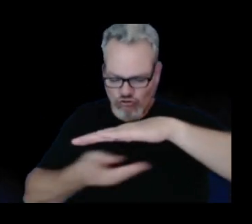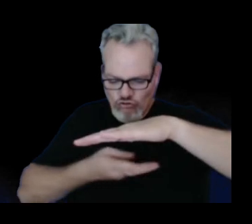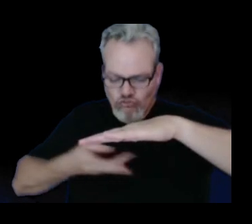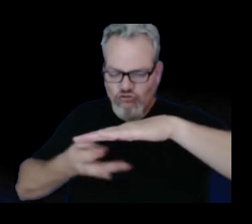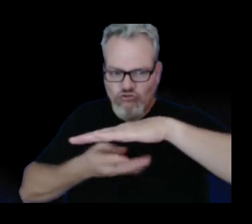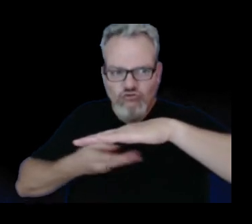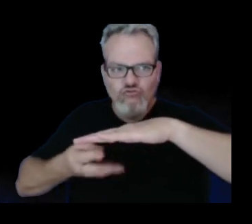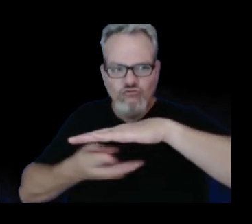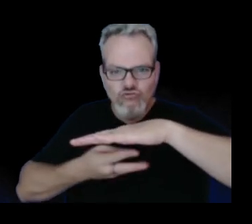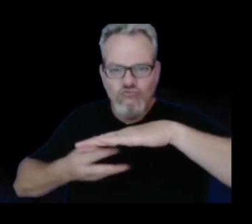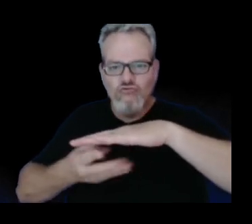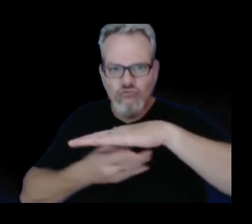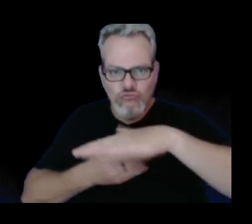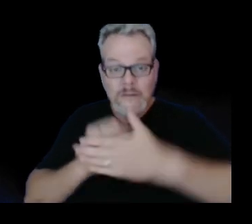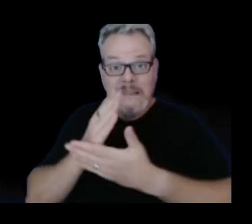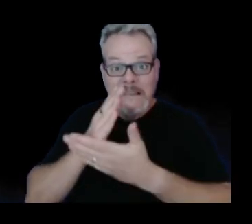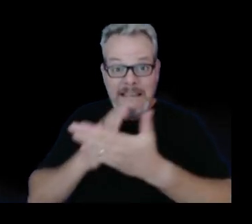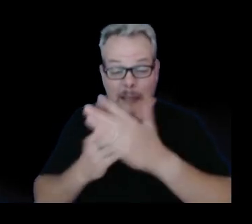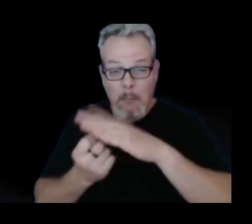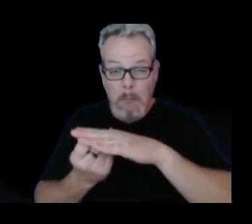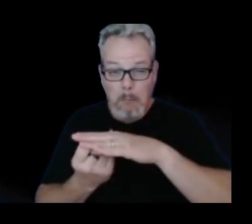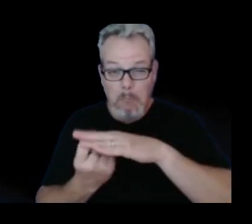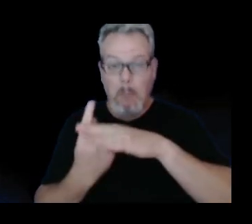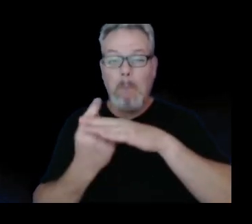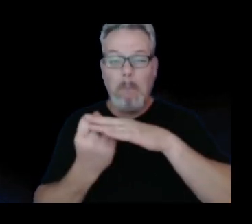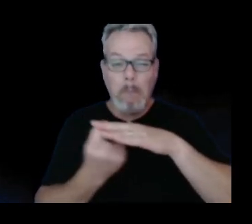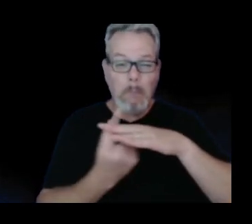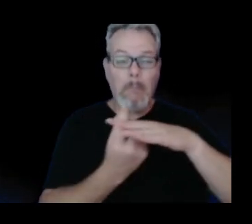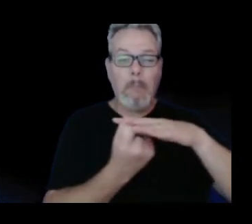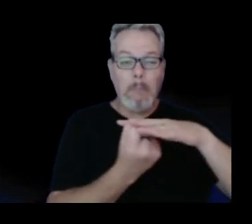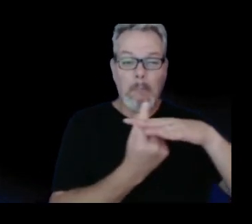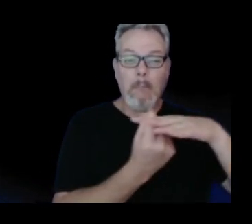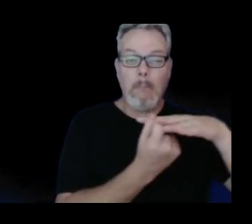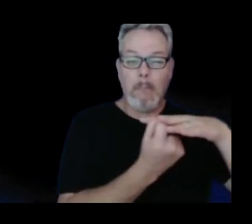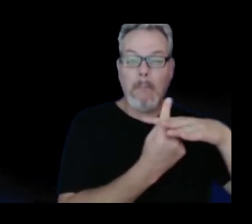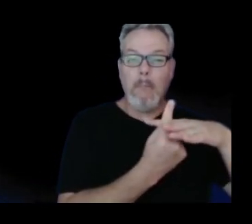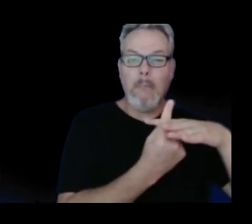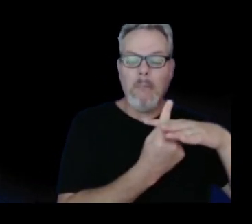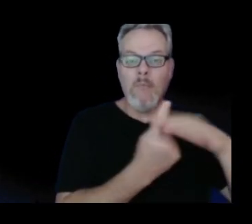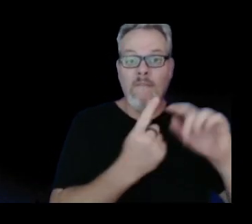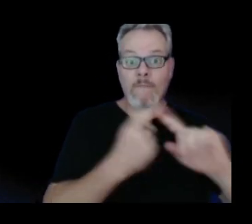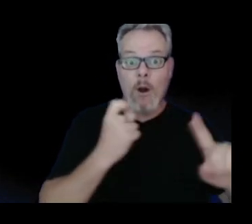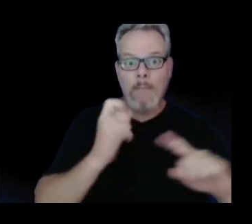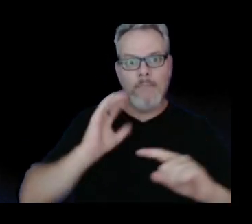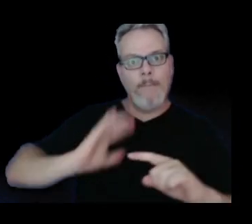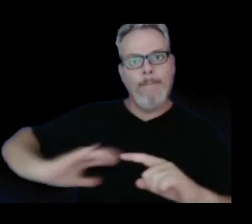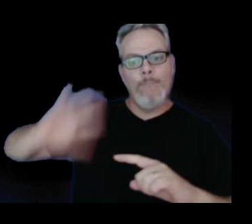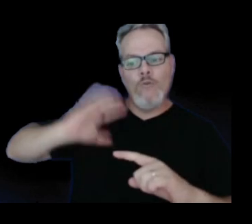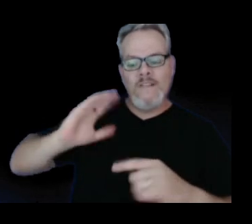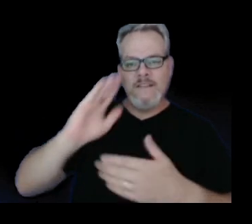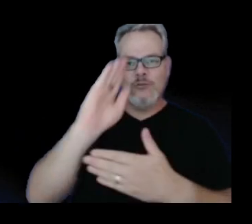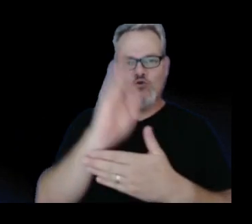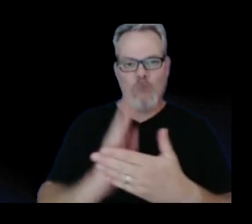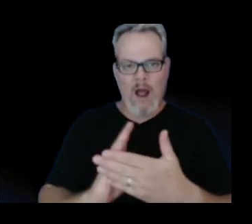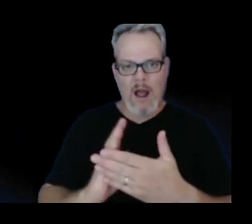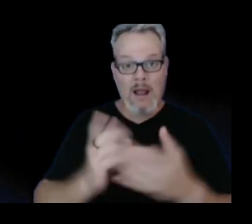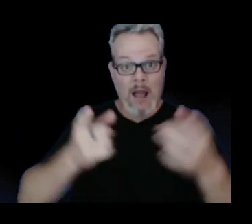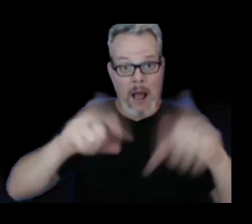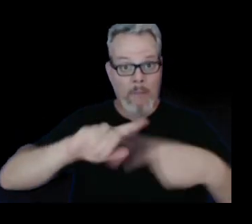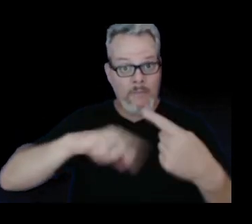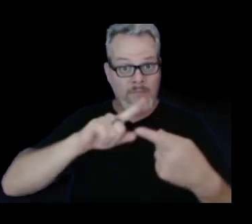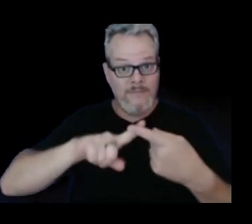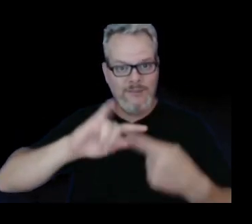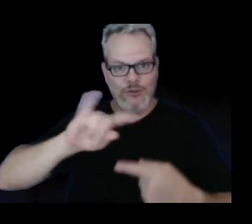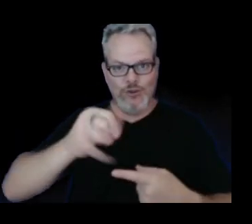it was able to leak out through the area that had been cracked previously in the intrusion in late January of this